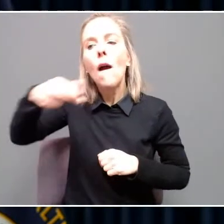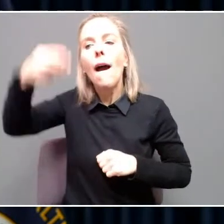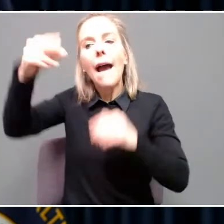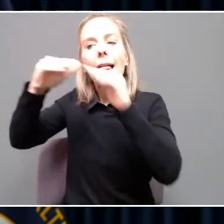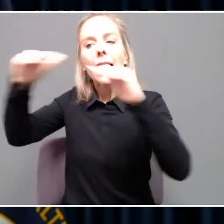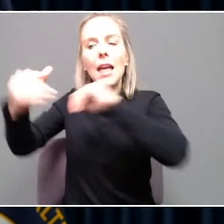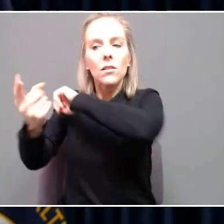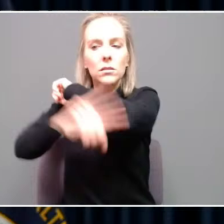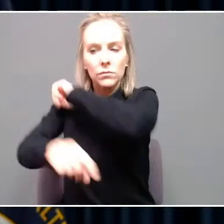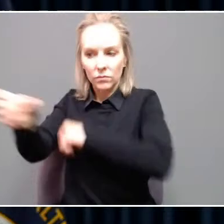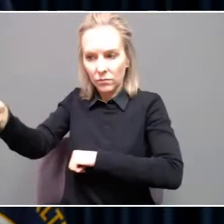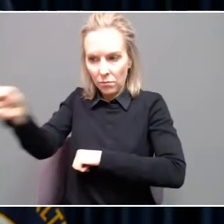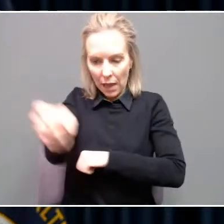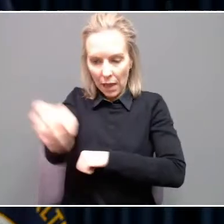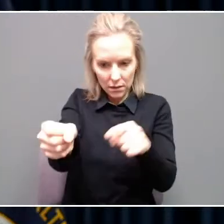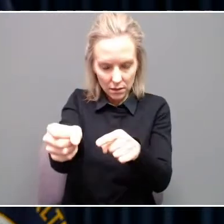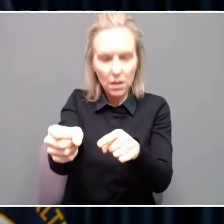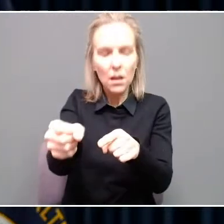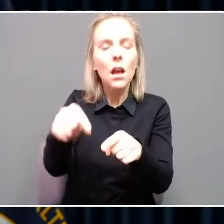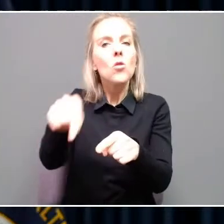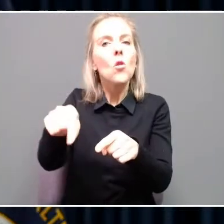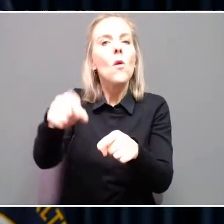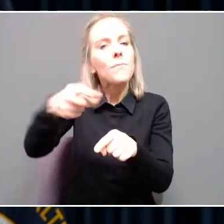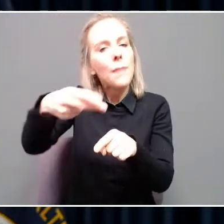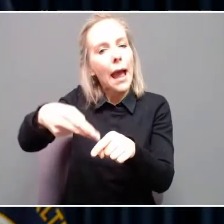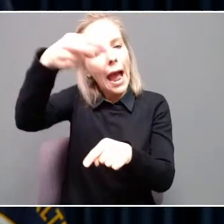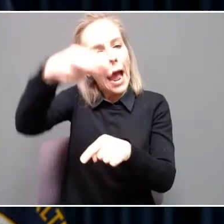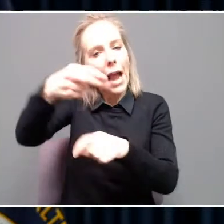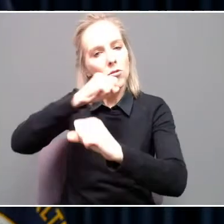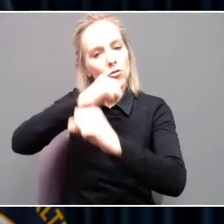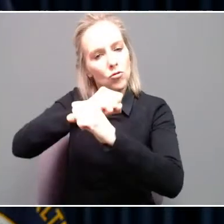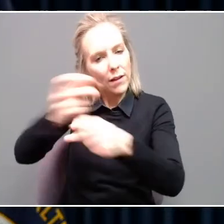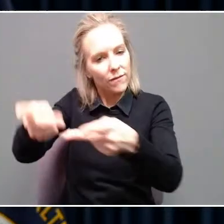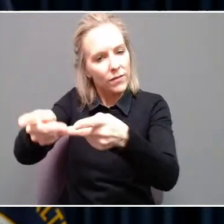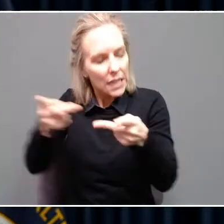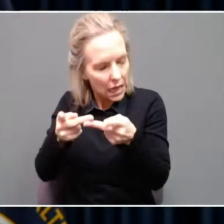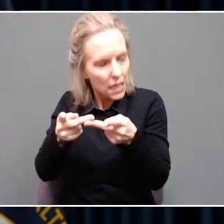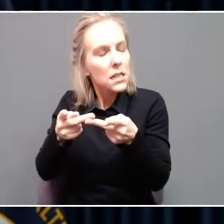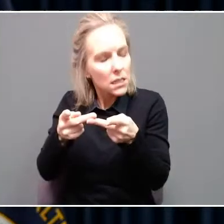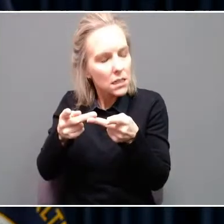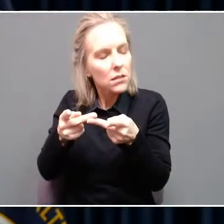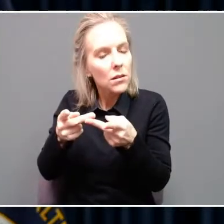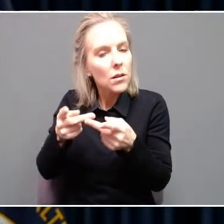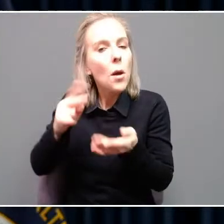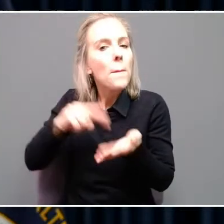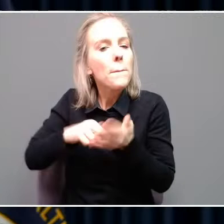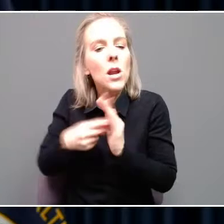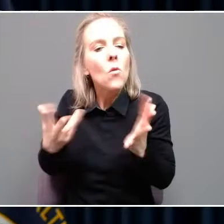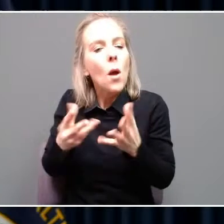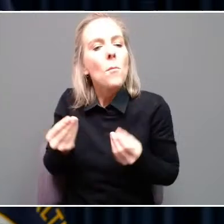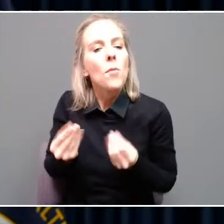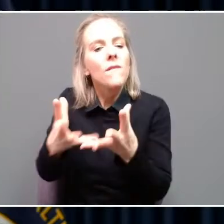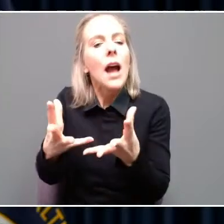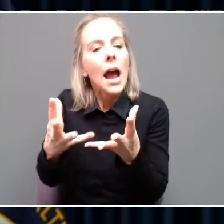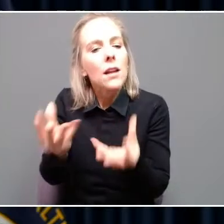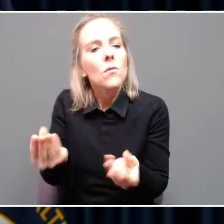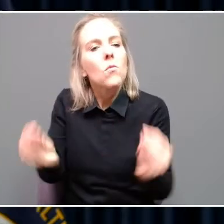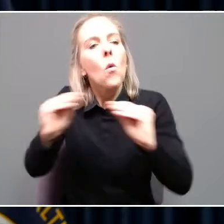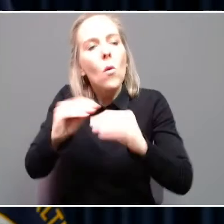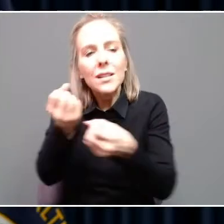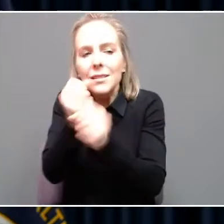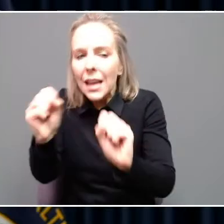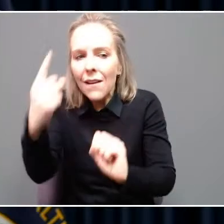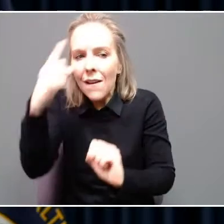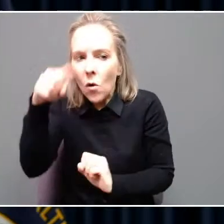crimes in a higher security facility should also provide better safety for them and the staff with a more